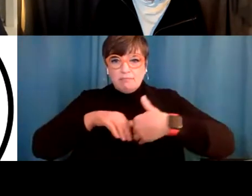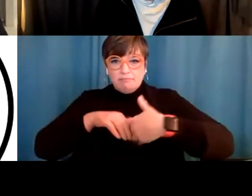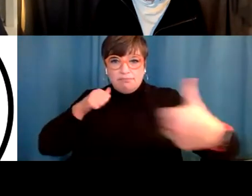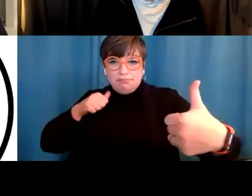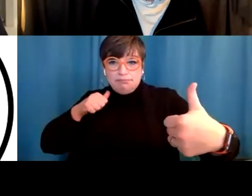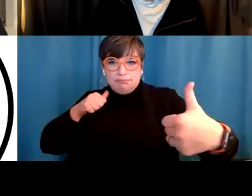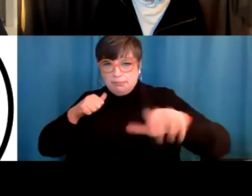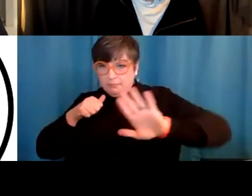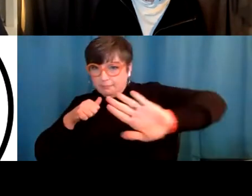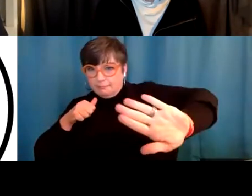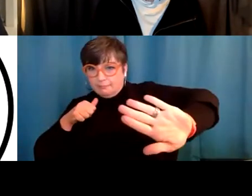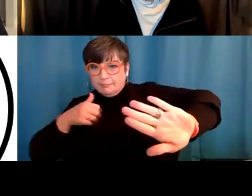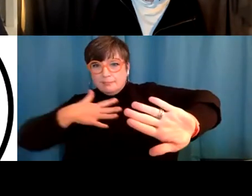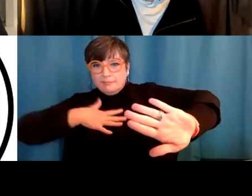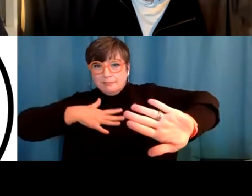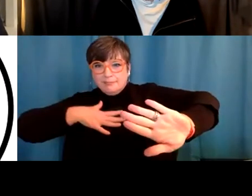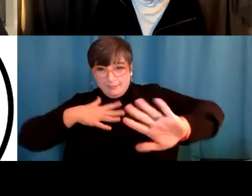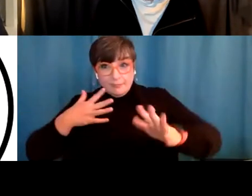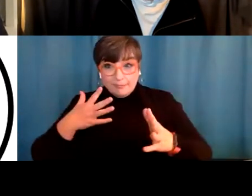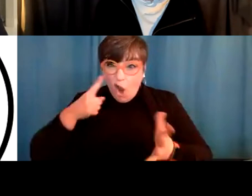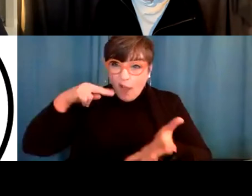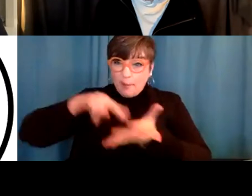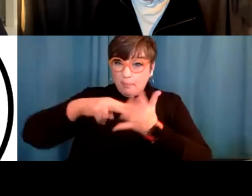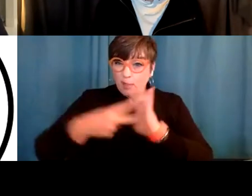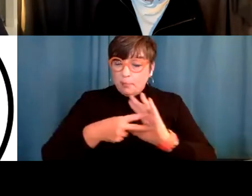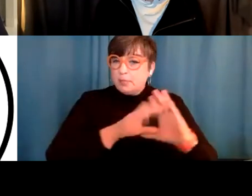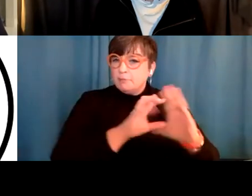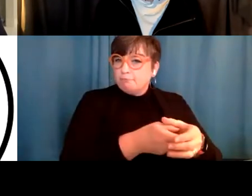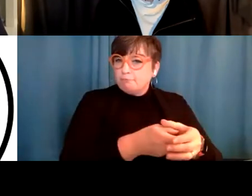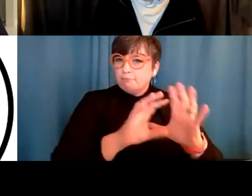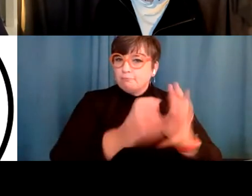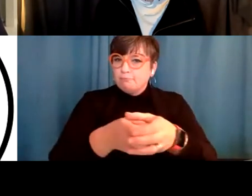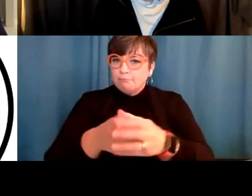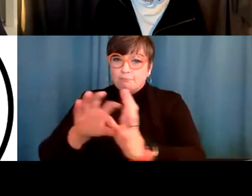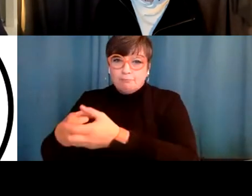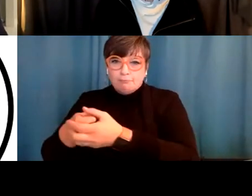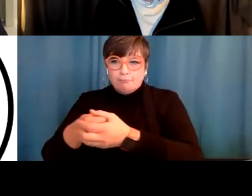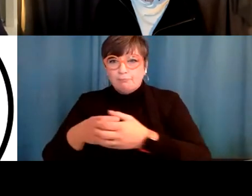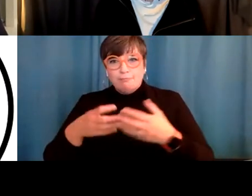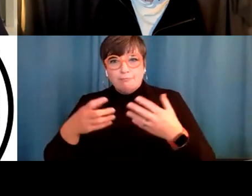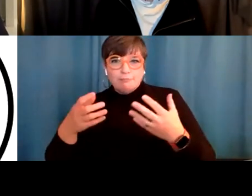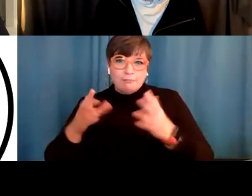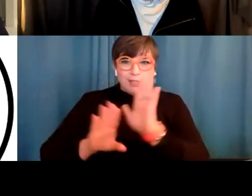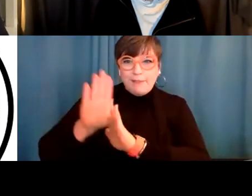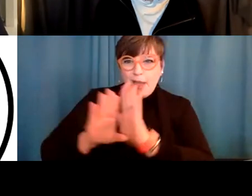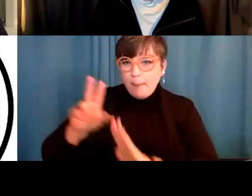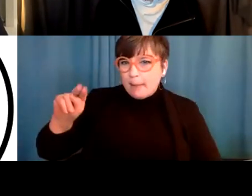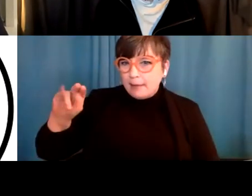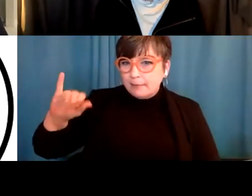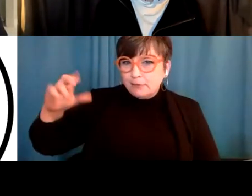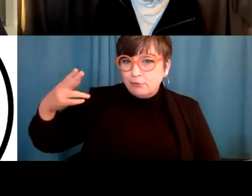develop, niches that people can profit from. And we have to fight against that every chance we can